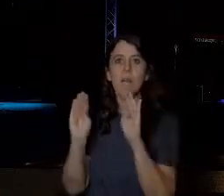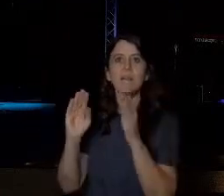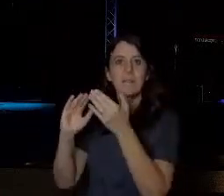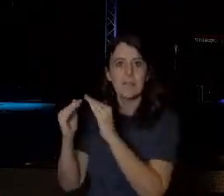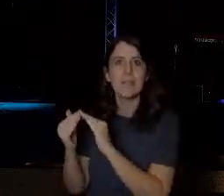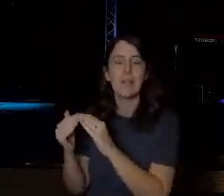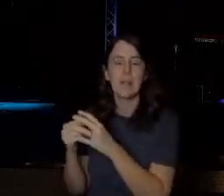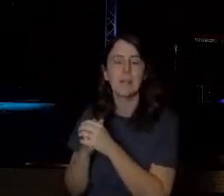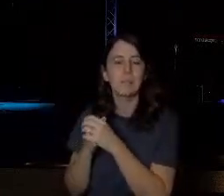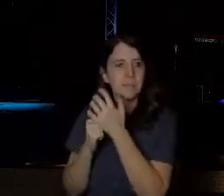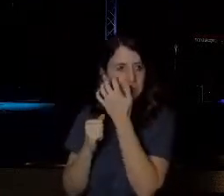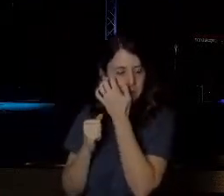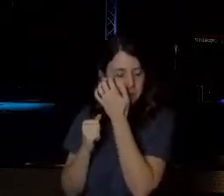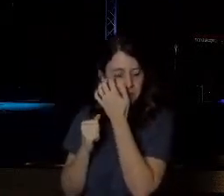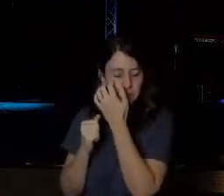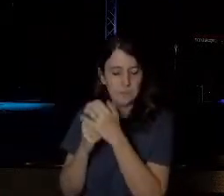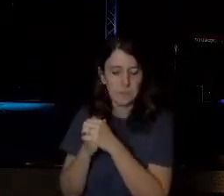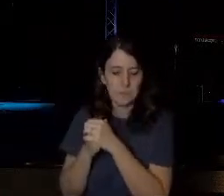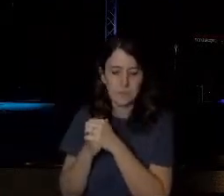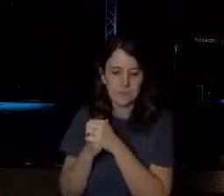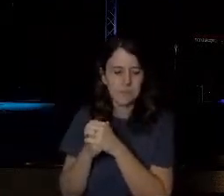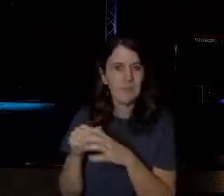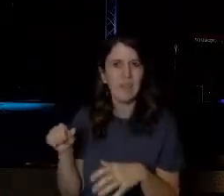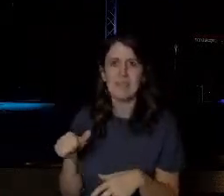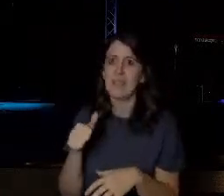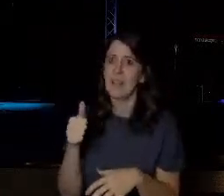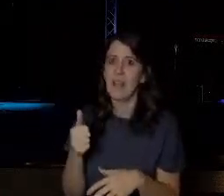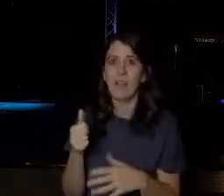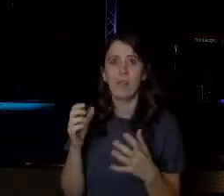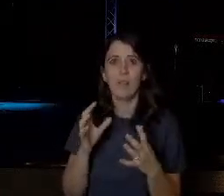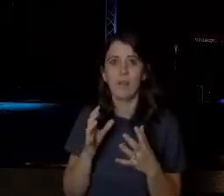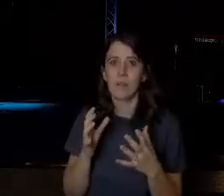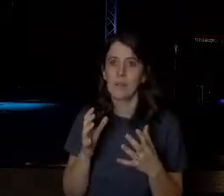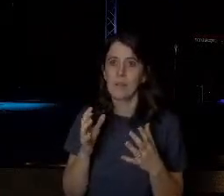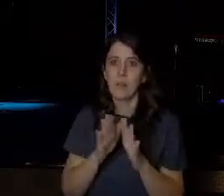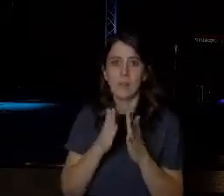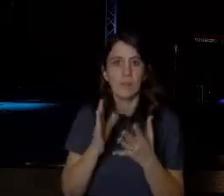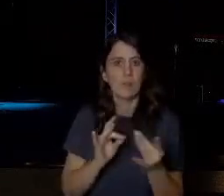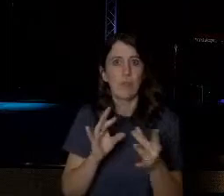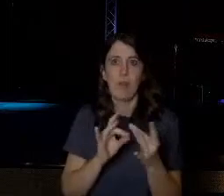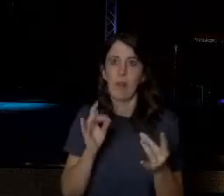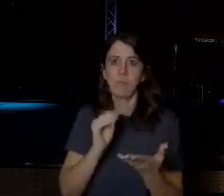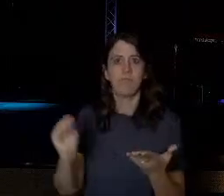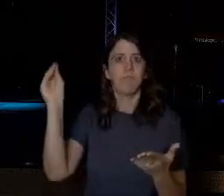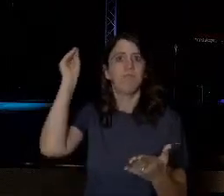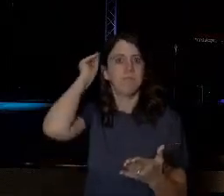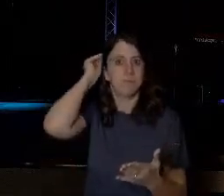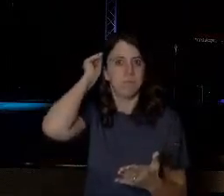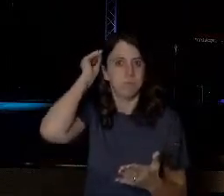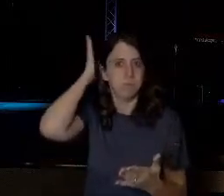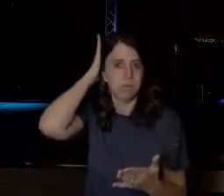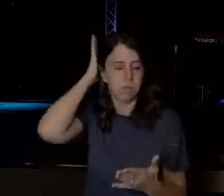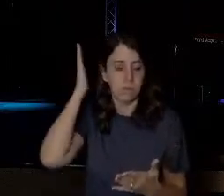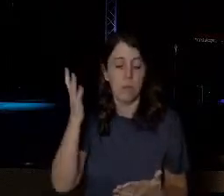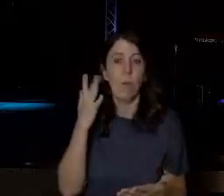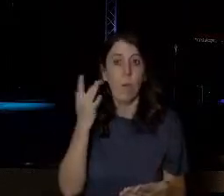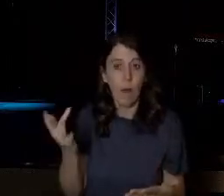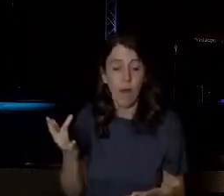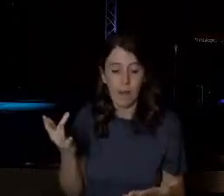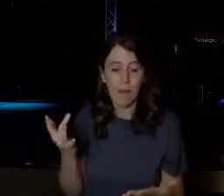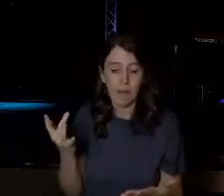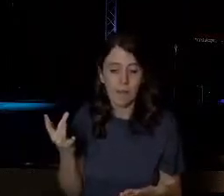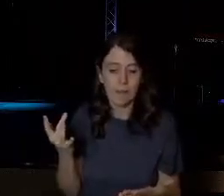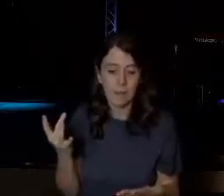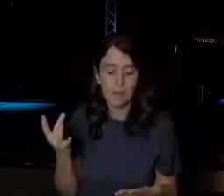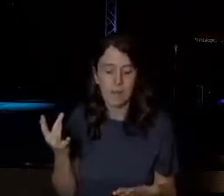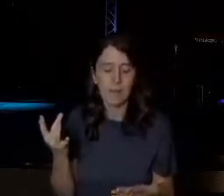And, you know, the reason, this is another one of those replay room nominees in my mind. You know, and the reason it's a replay room nominee for me